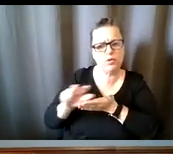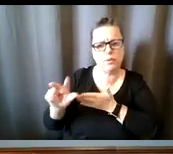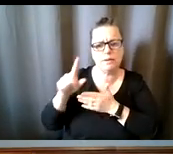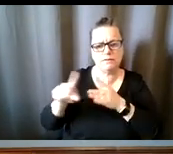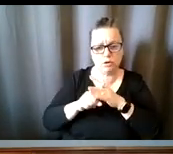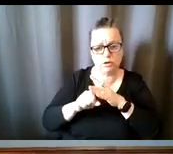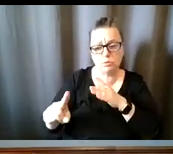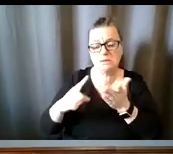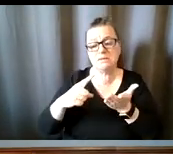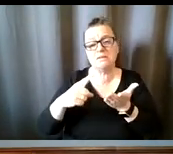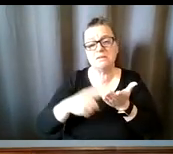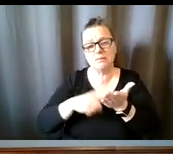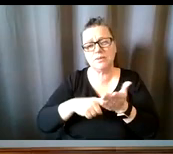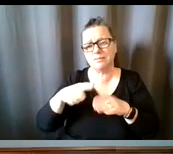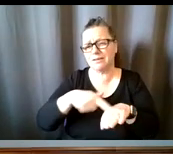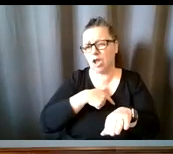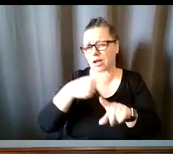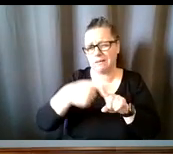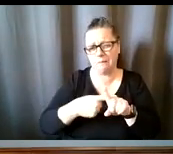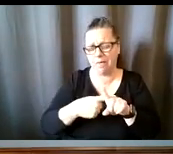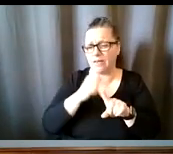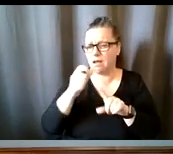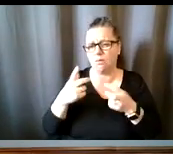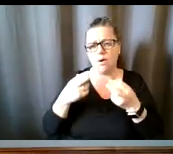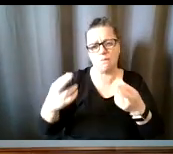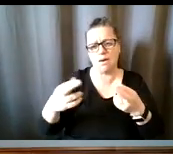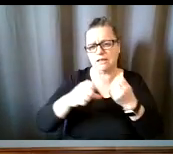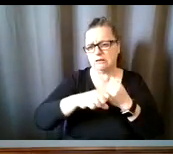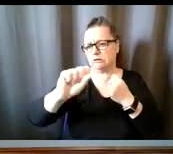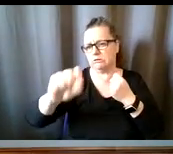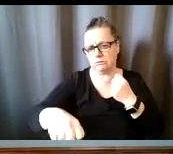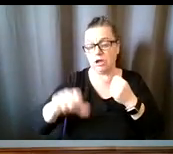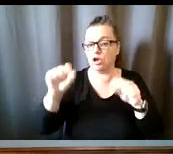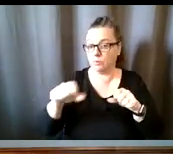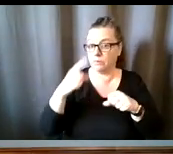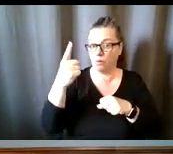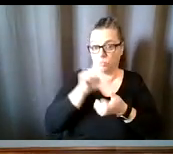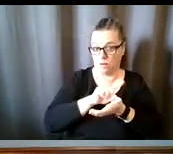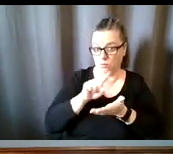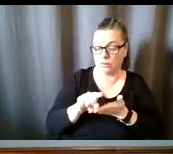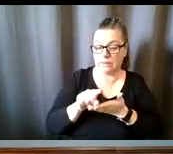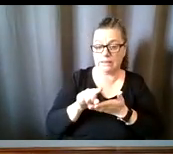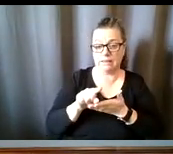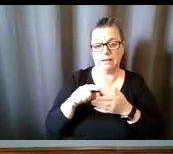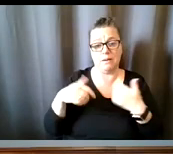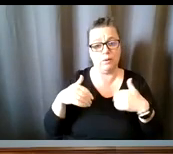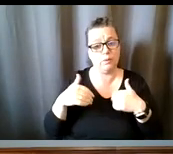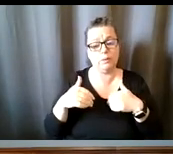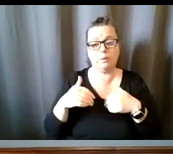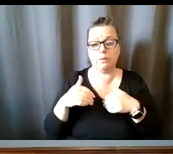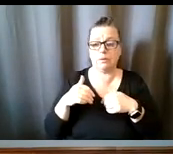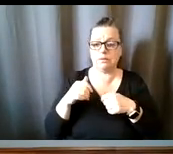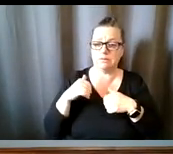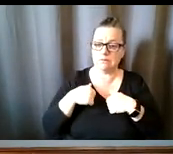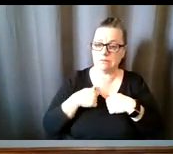Sometimes it could be as long as a month. It's not recommended you go any longer than that. And also it could be as short as a week, but that gets really tedious and